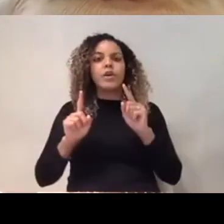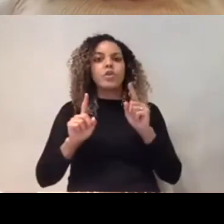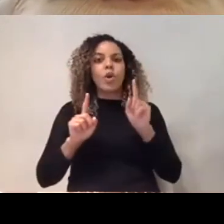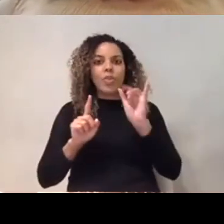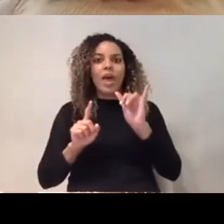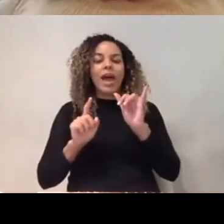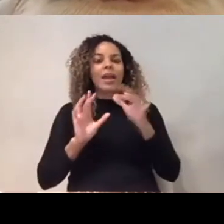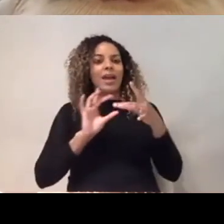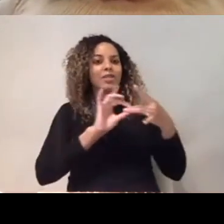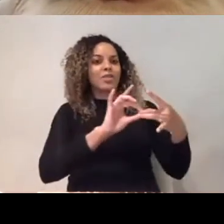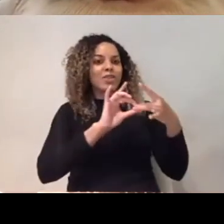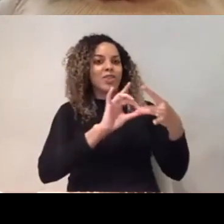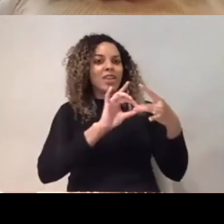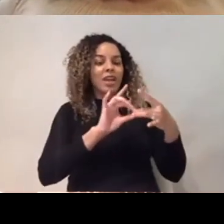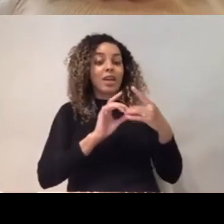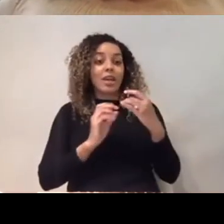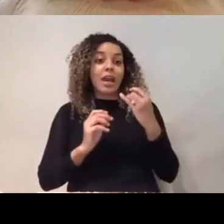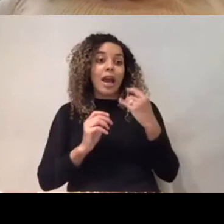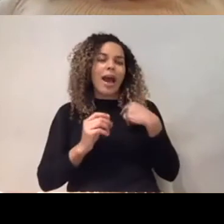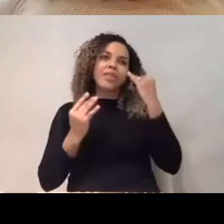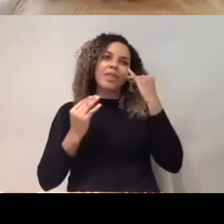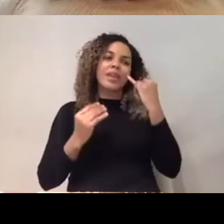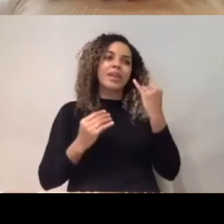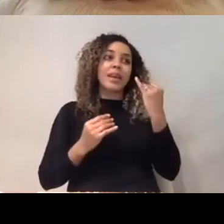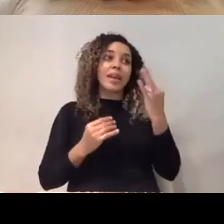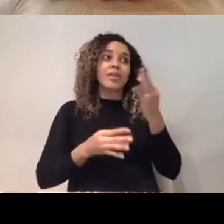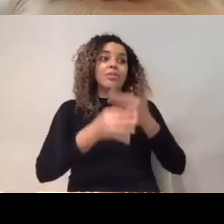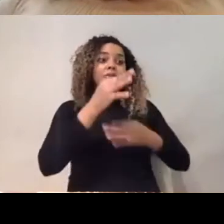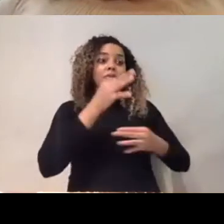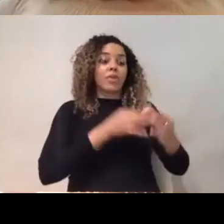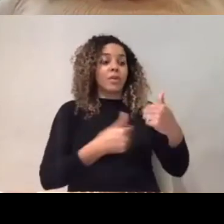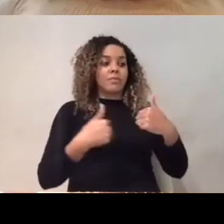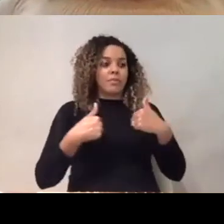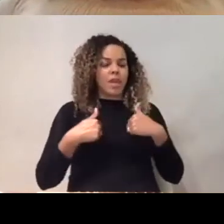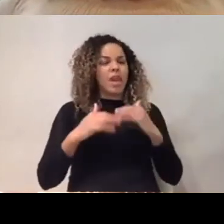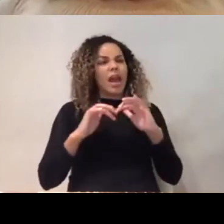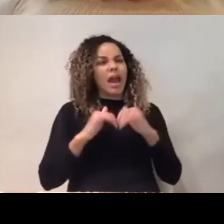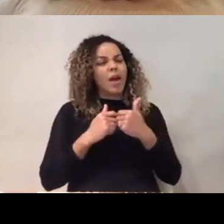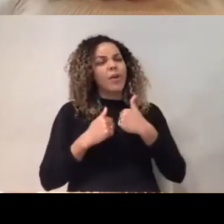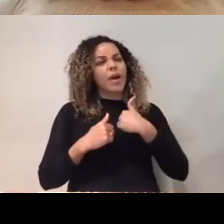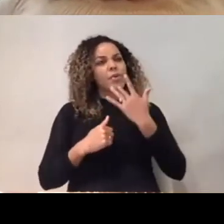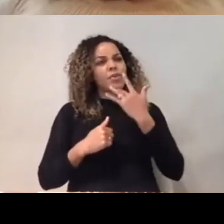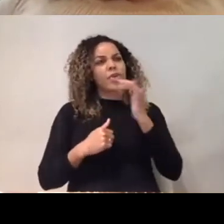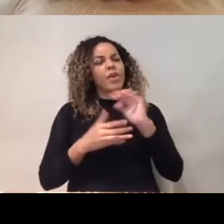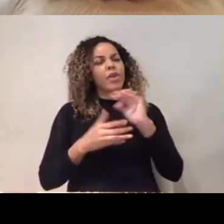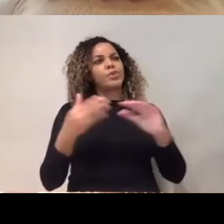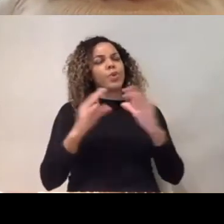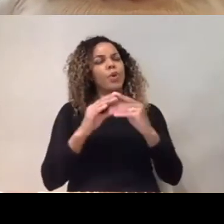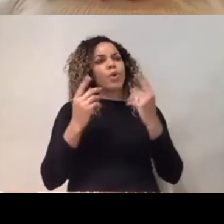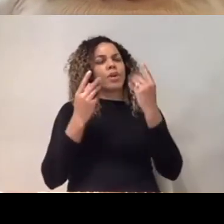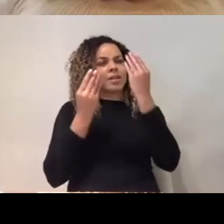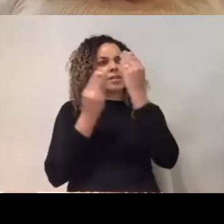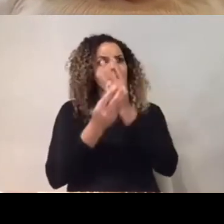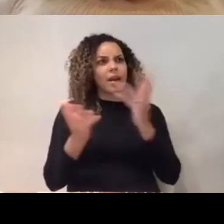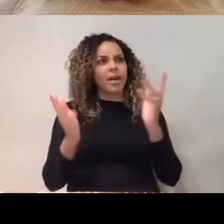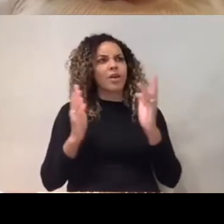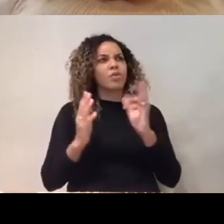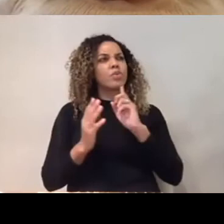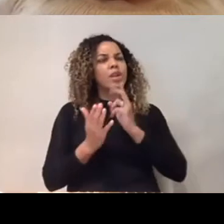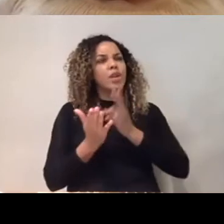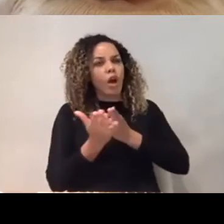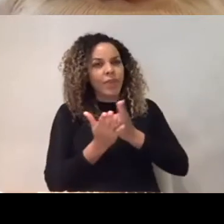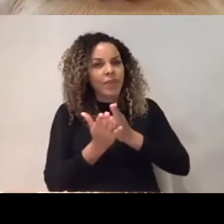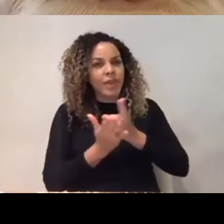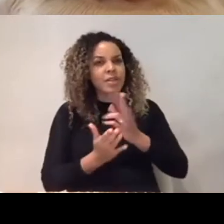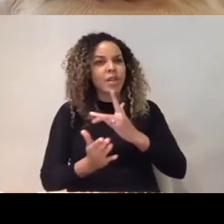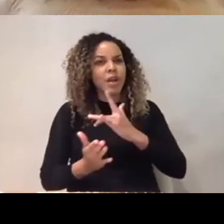me, how would I want that story to be told? How would I want that to be told in the most authentic, heartfelt way that could really have an impact for so